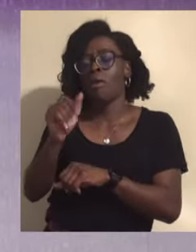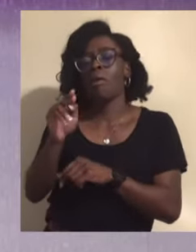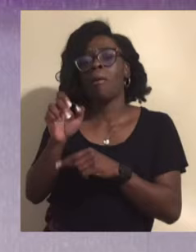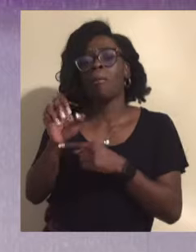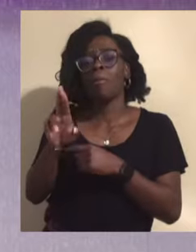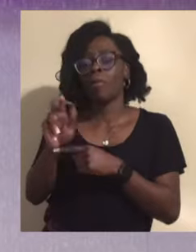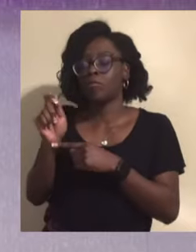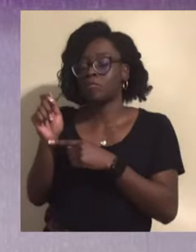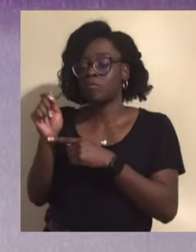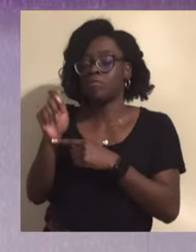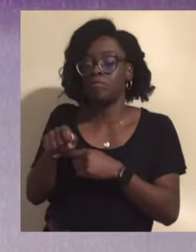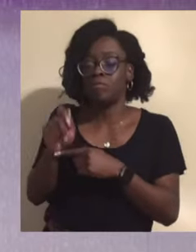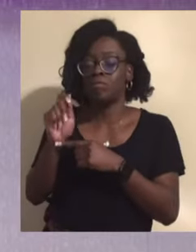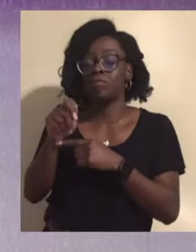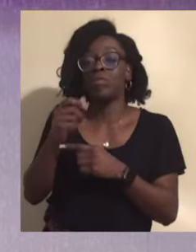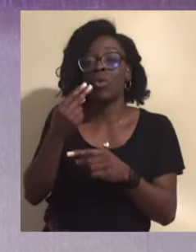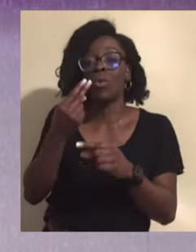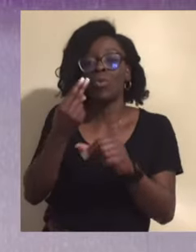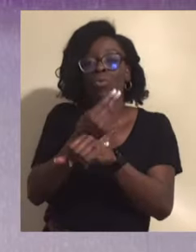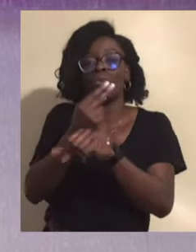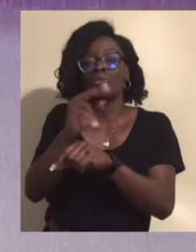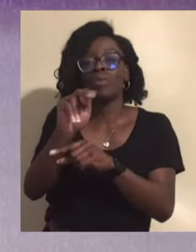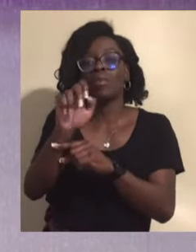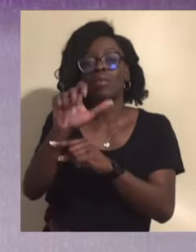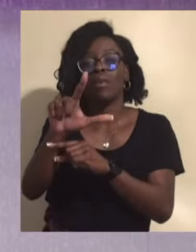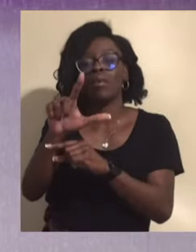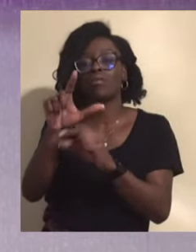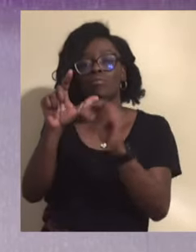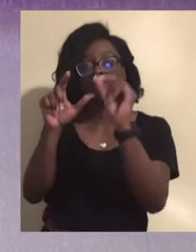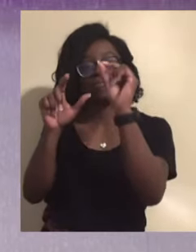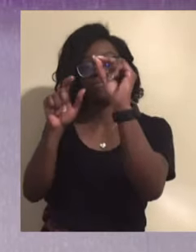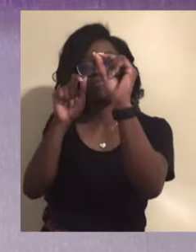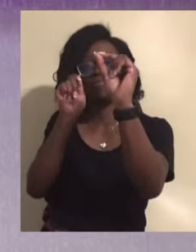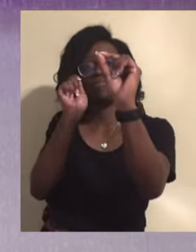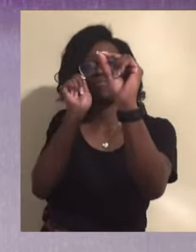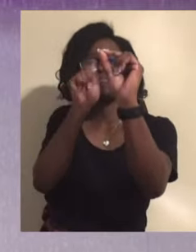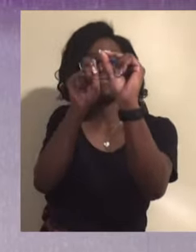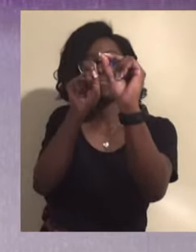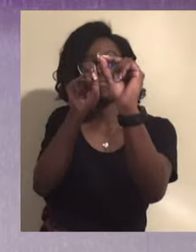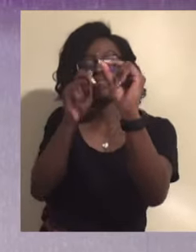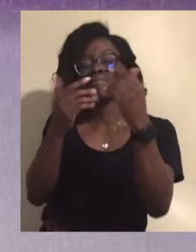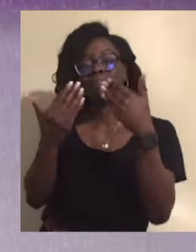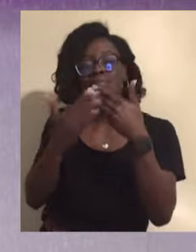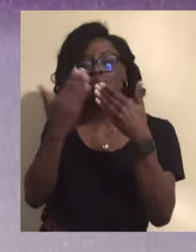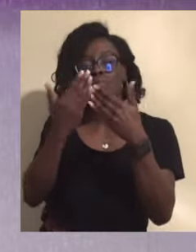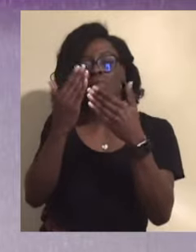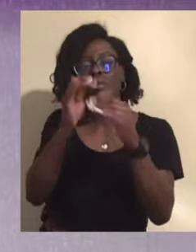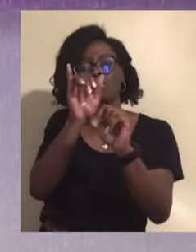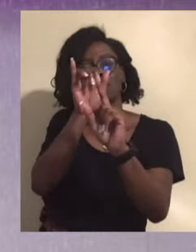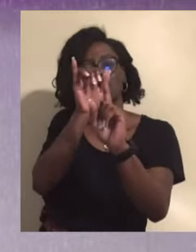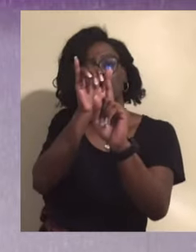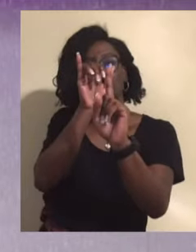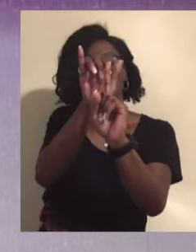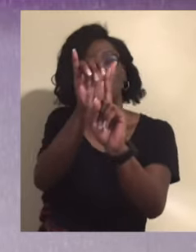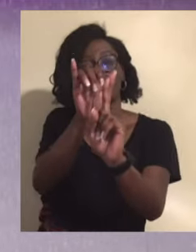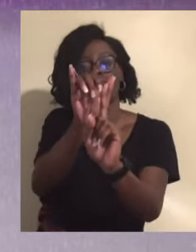one thing into another thing in order to hold things together. That there are some things that will come